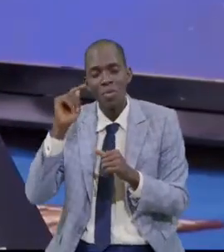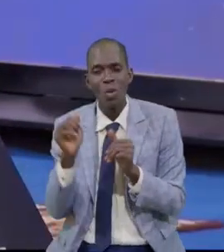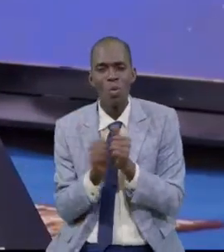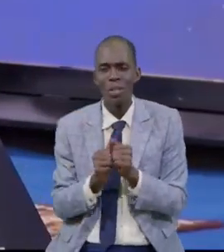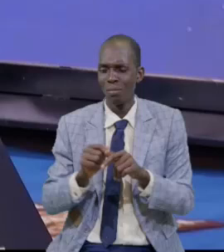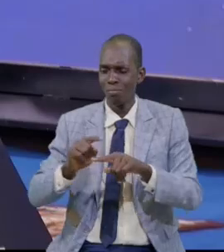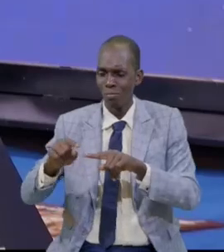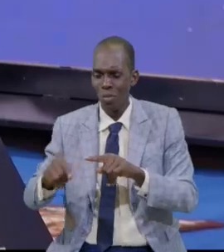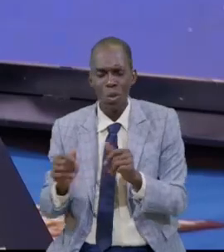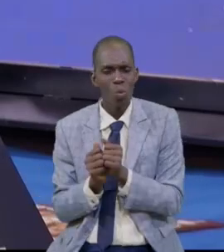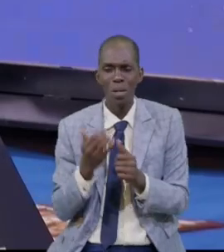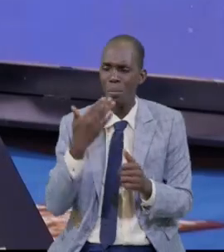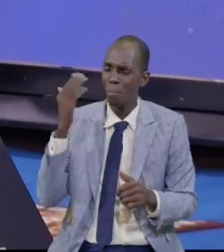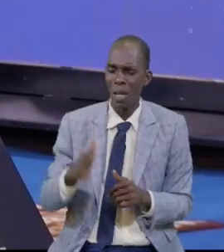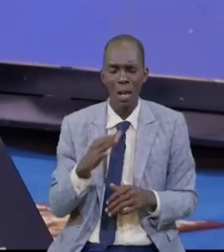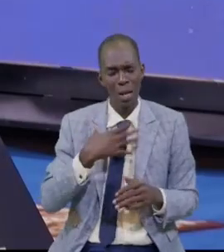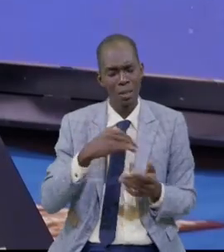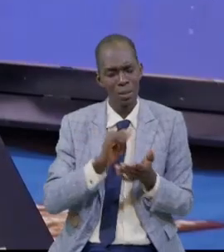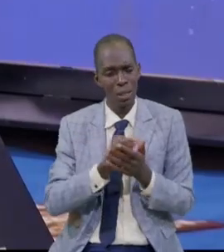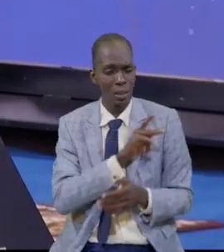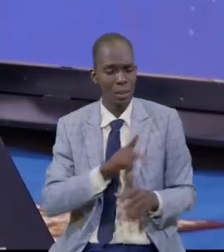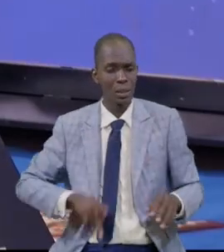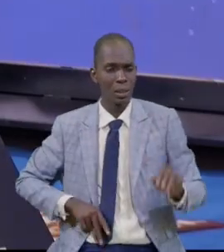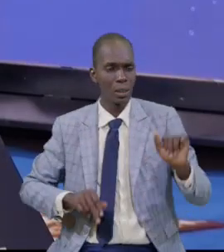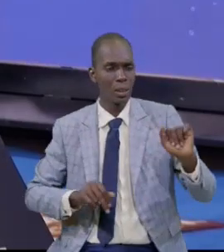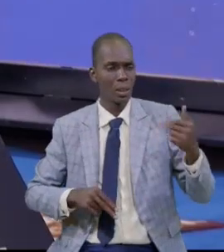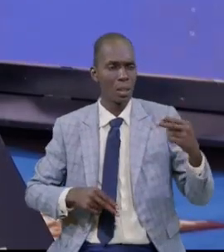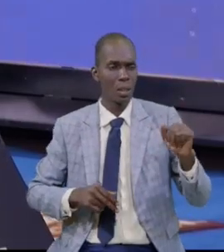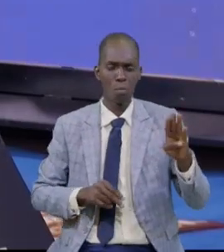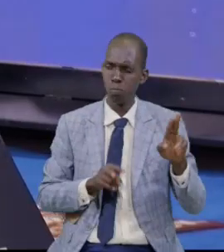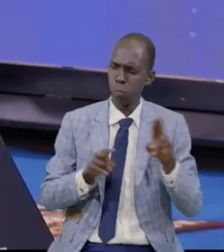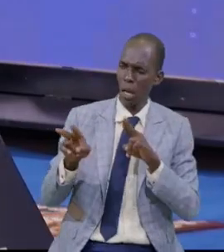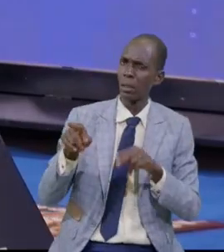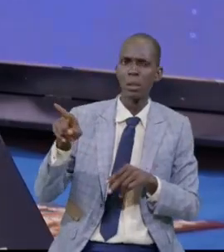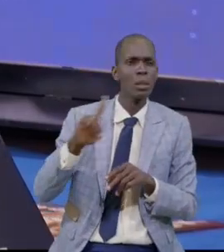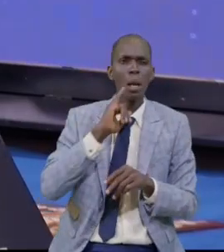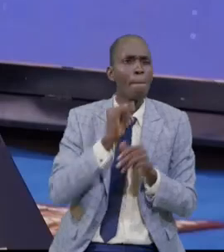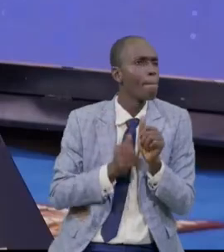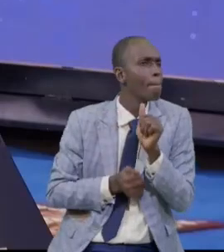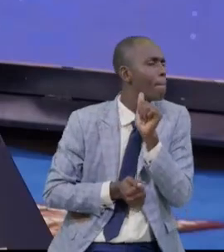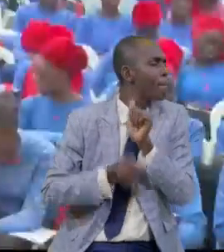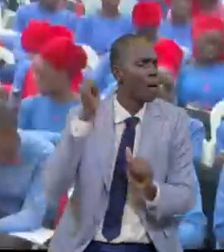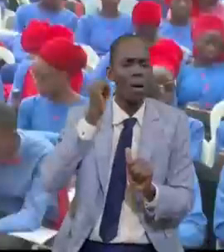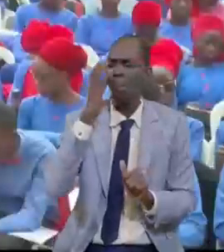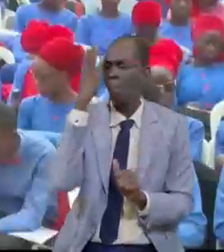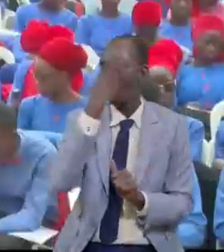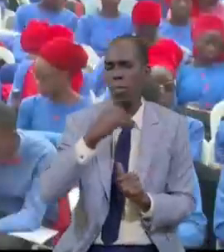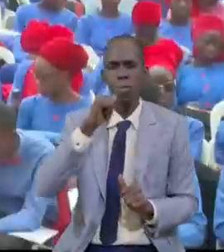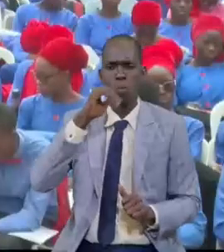beautiful woman in the world. Ahab, you're about to